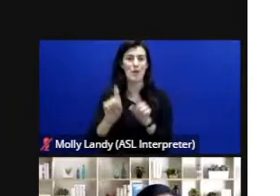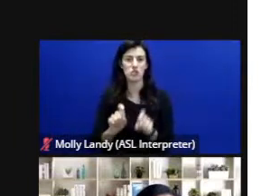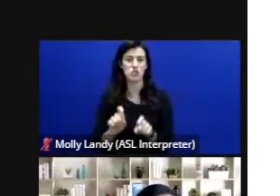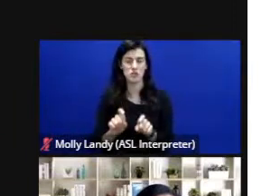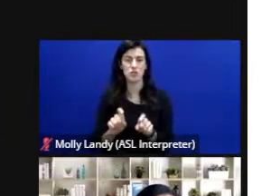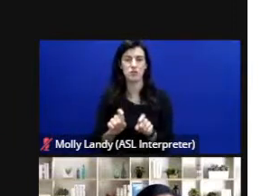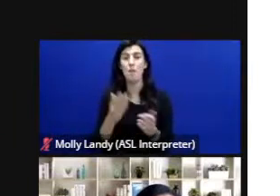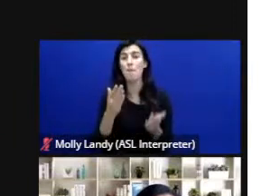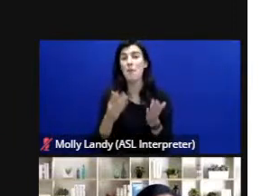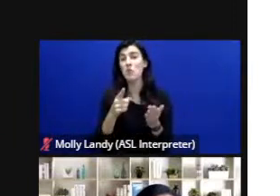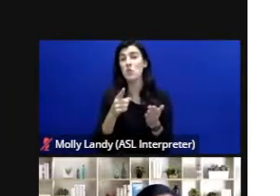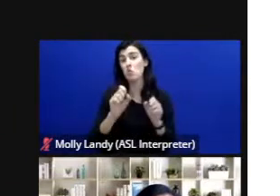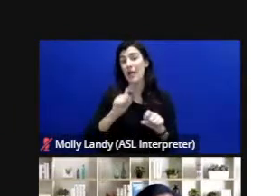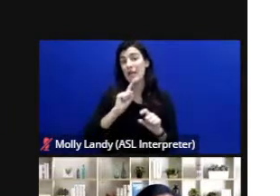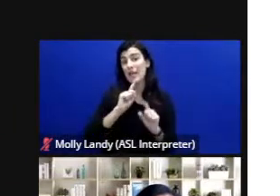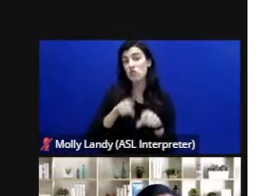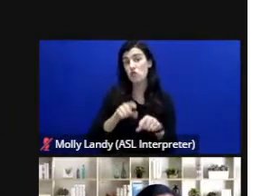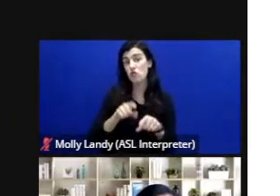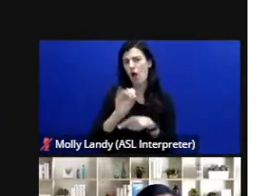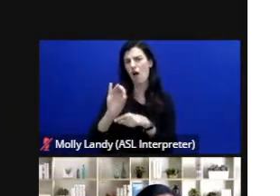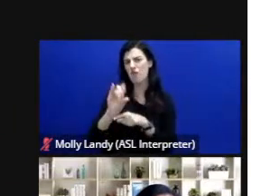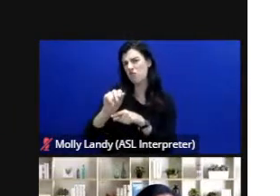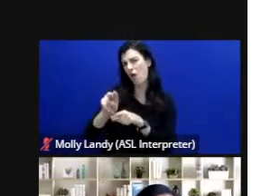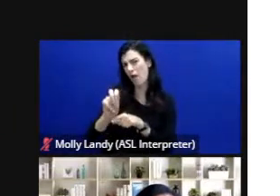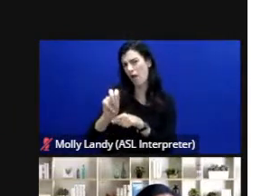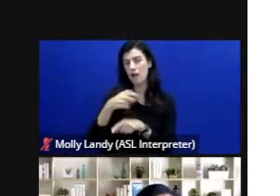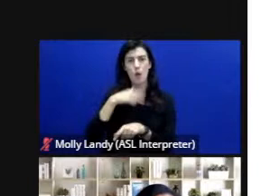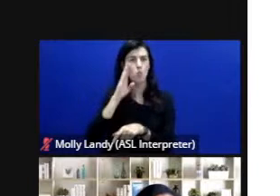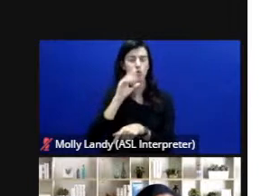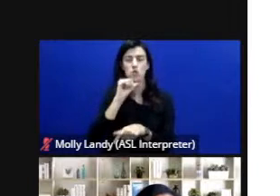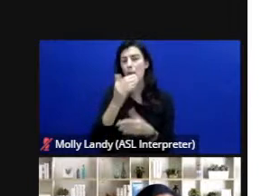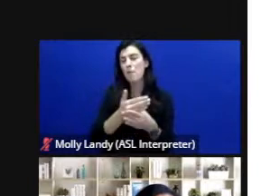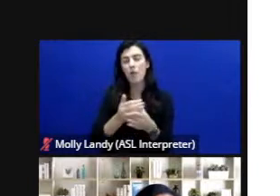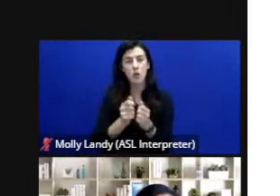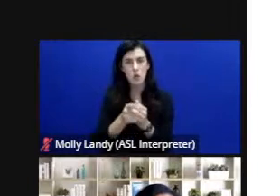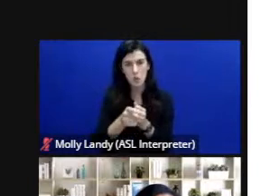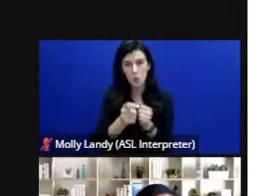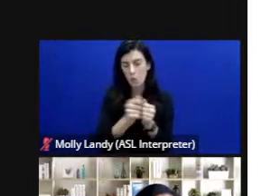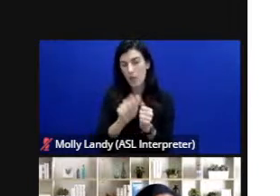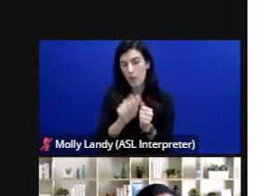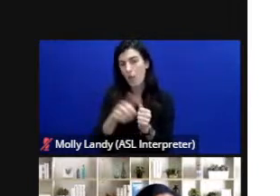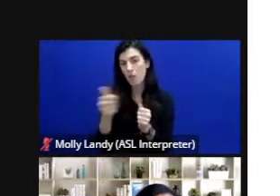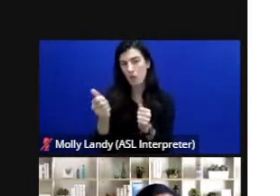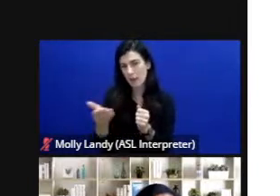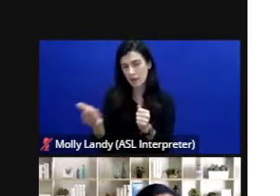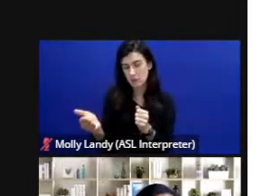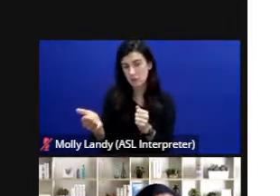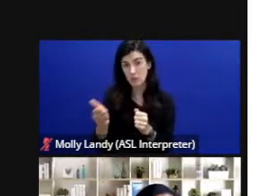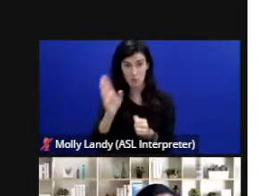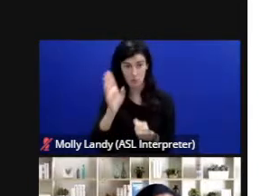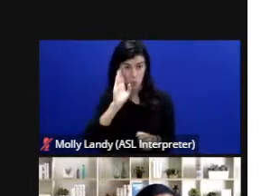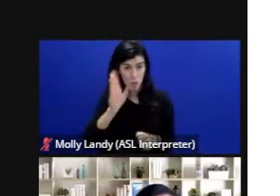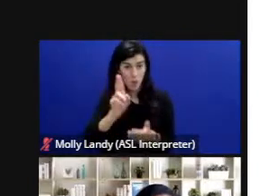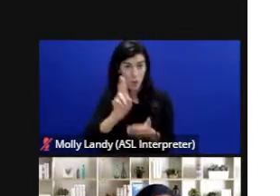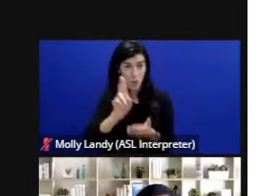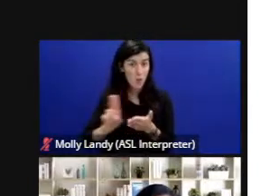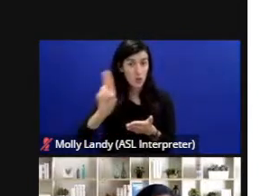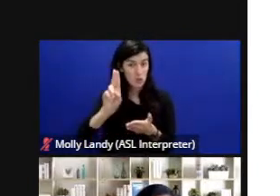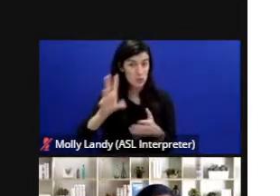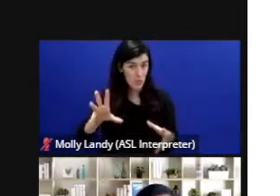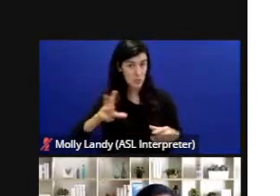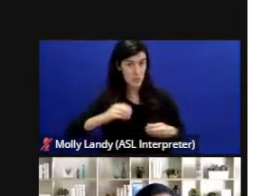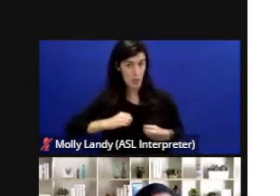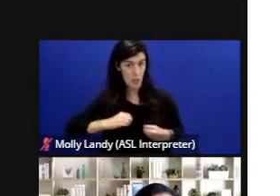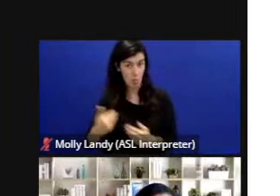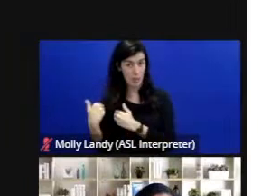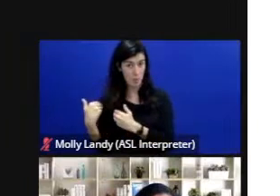take offline. I'm not going to bother you with all the other items, but will the university be accepting liability for any